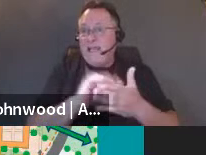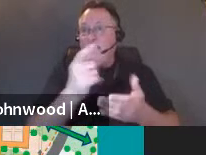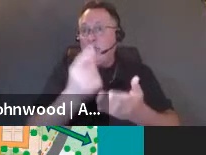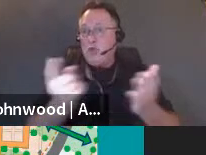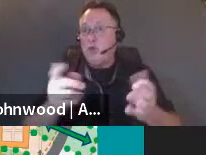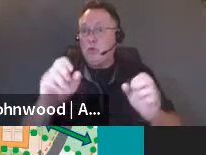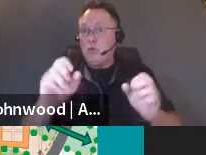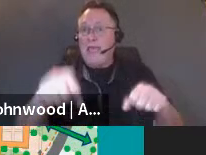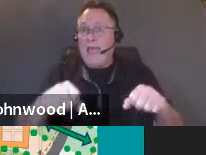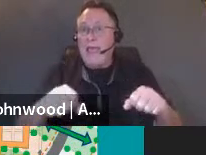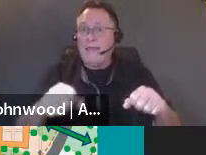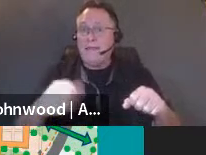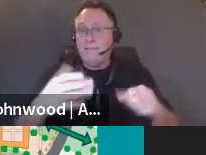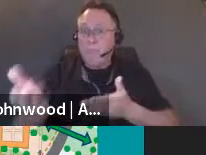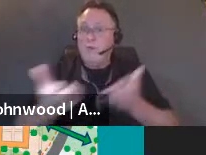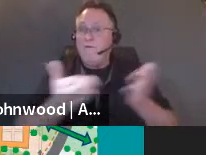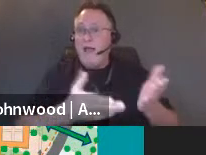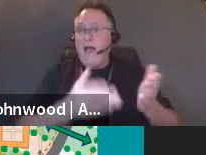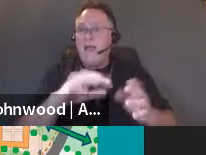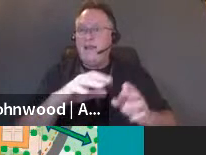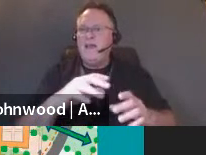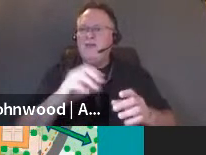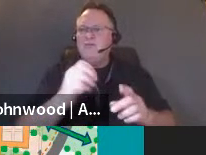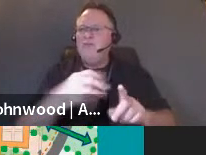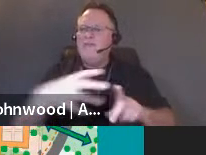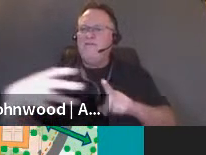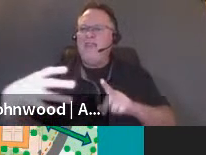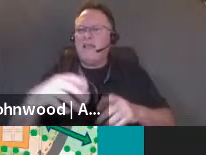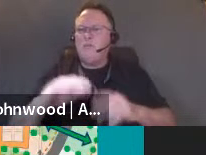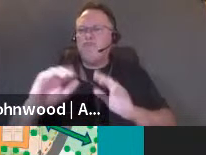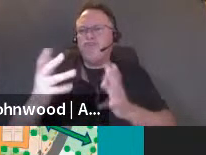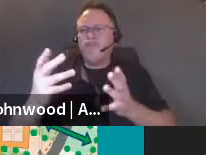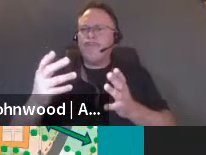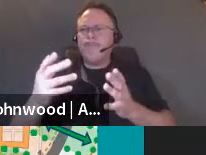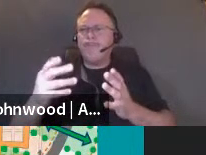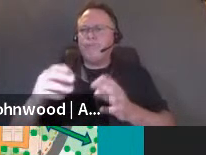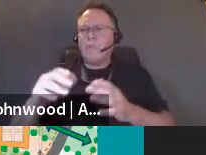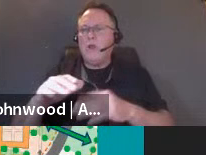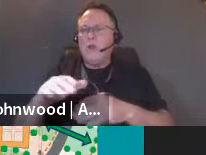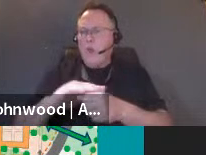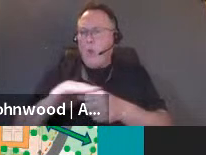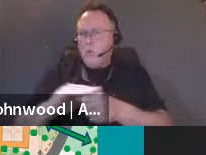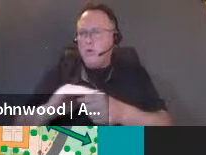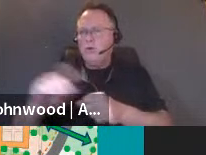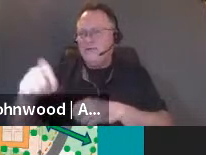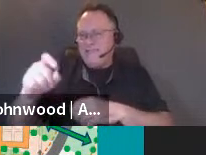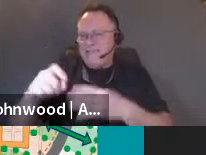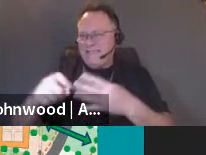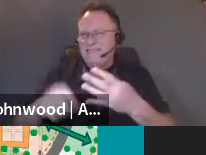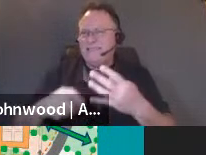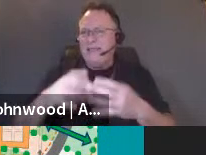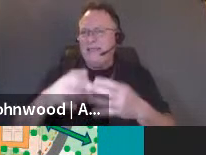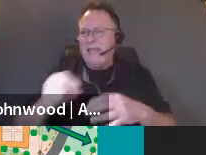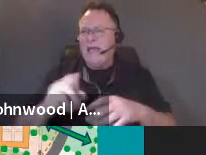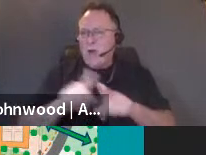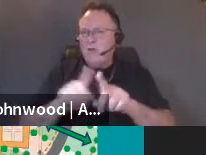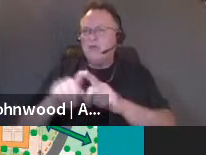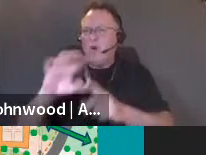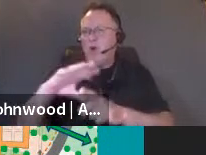create design solutions that are reflective of local needs and of course are also culturally relevant as well.